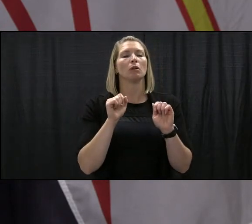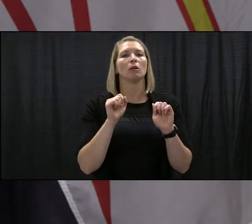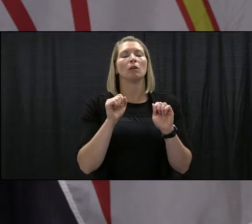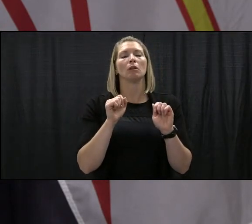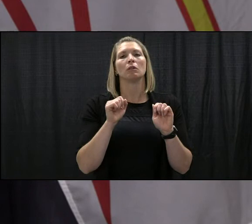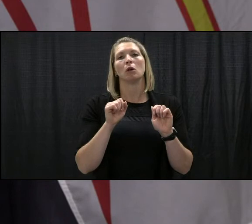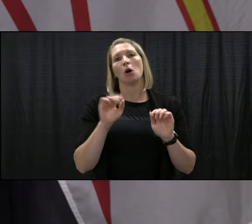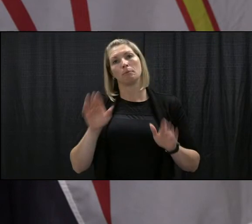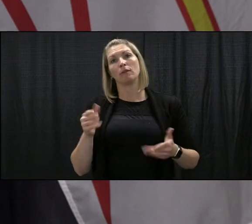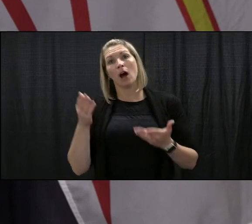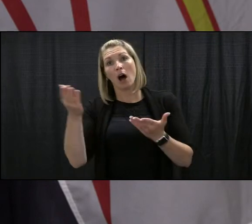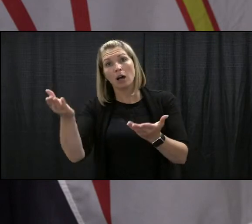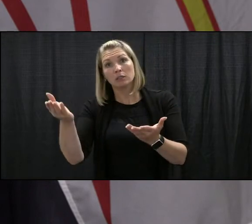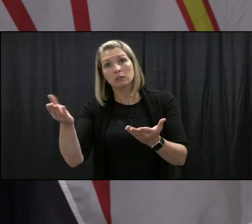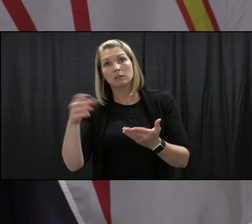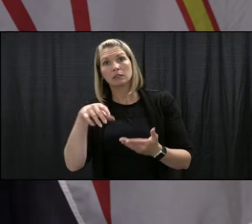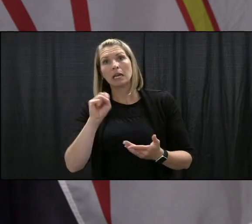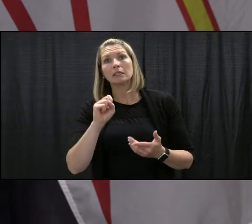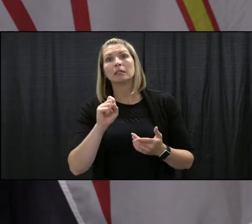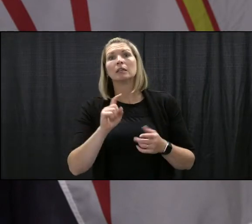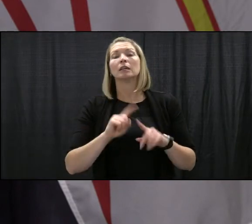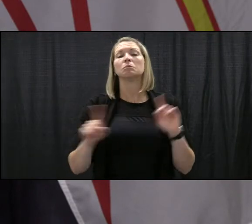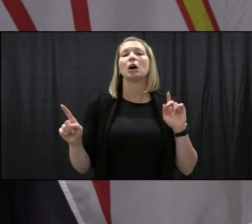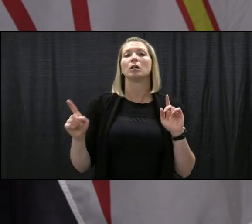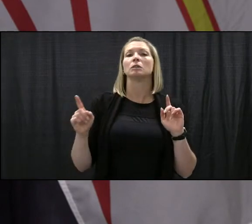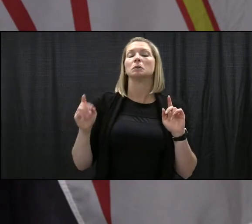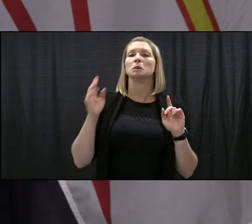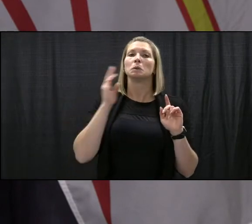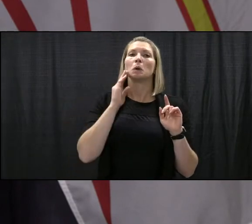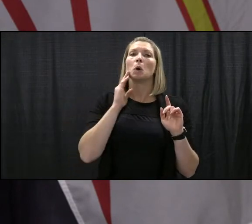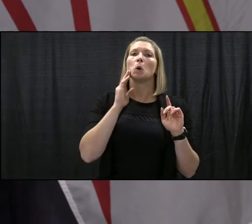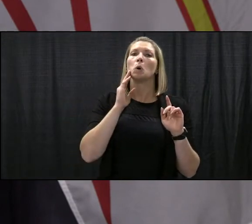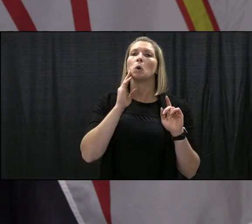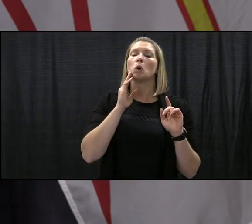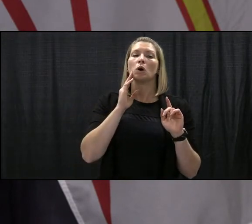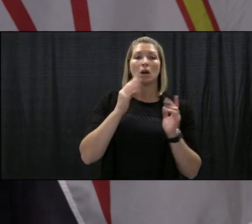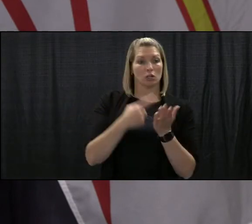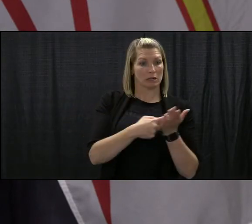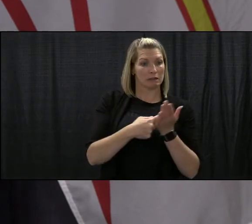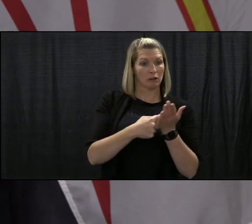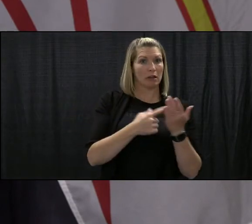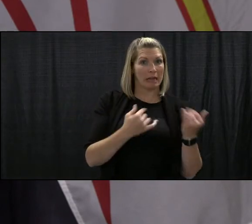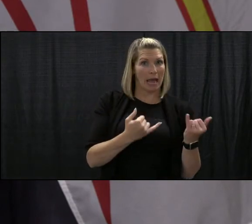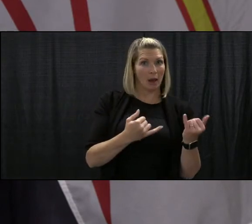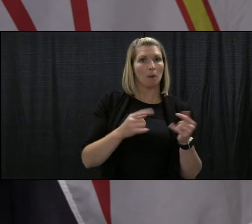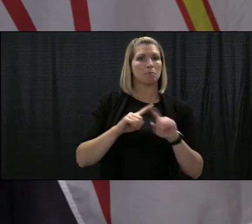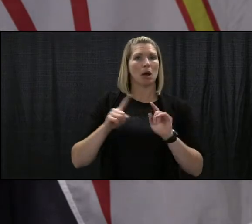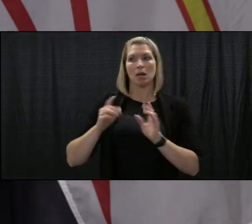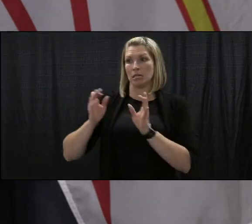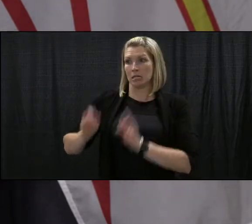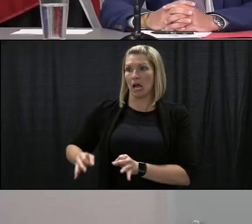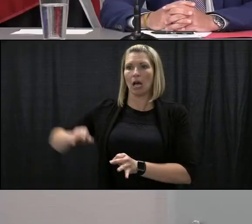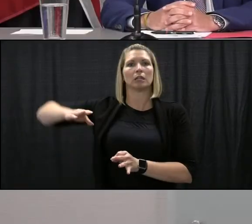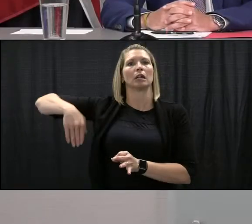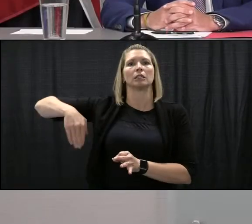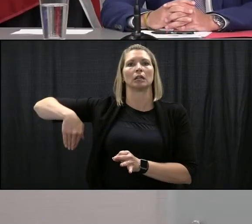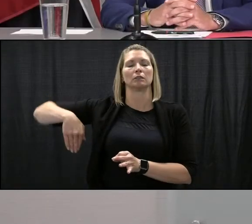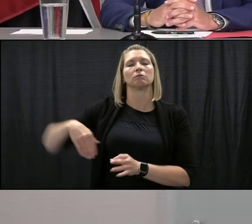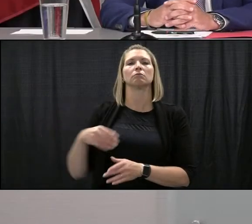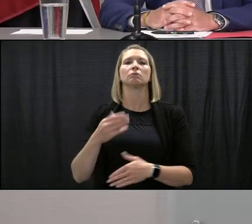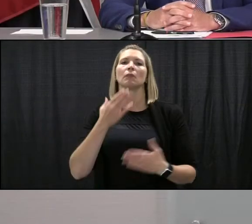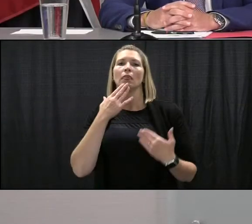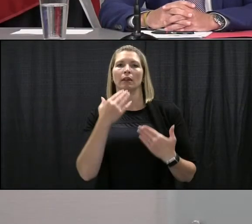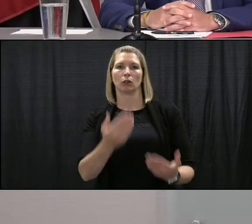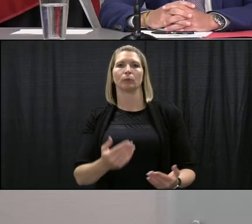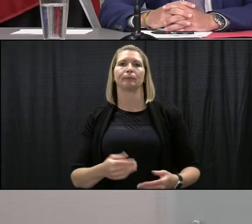So conversations are happening, but no firm plans at this point. Thank you.